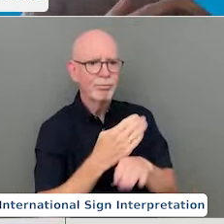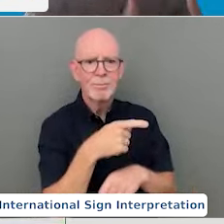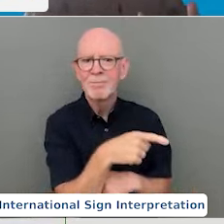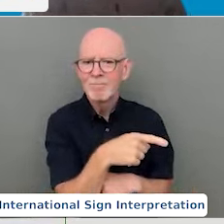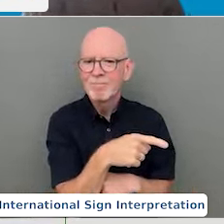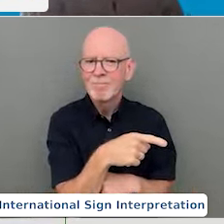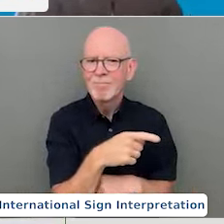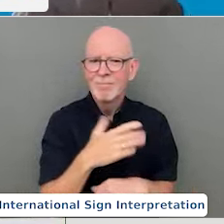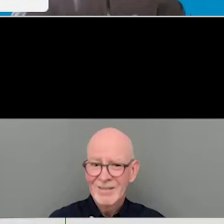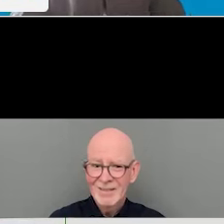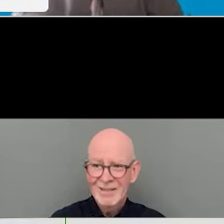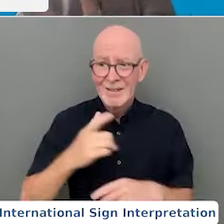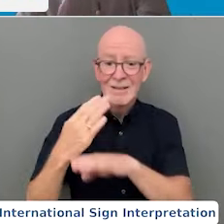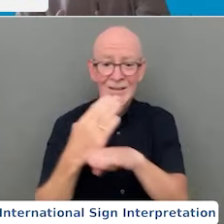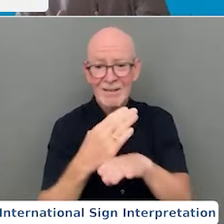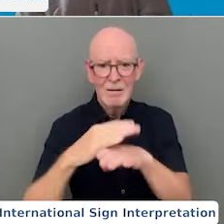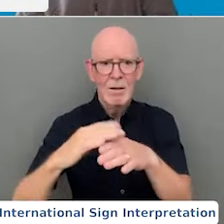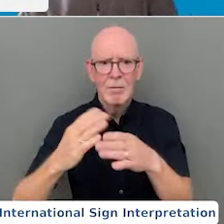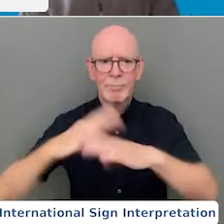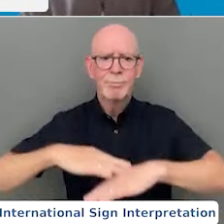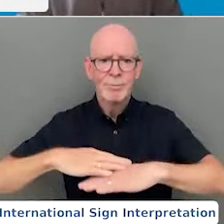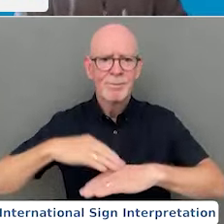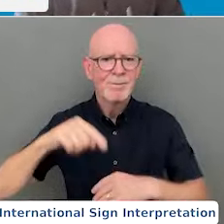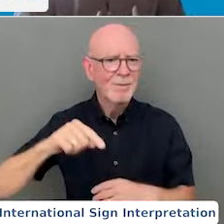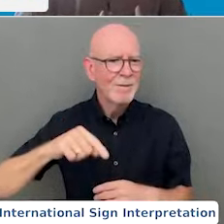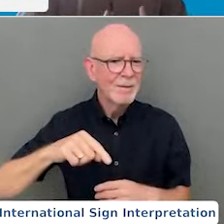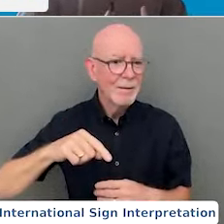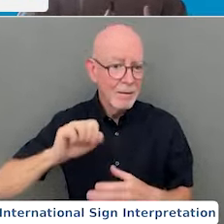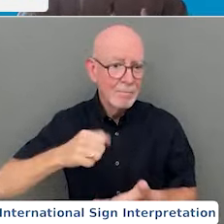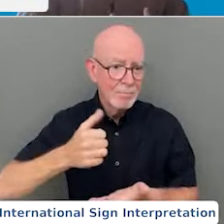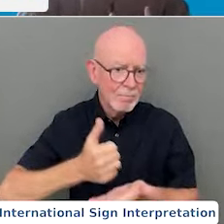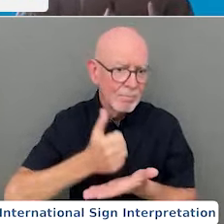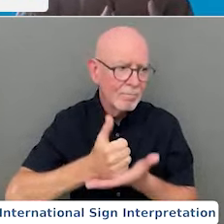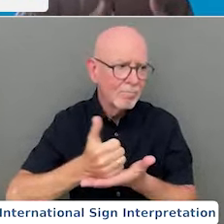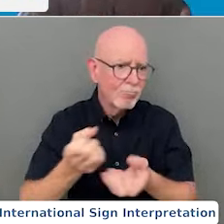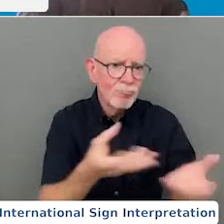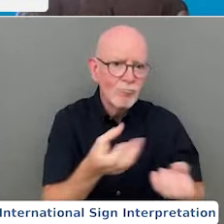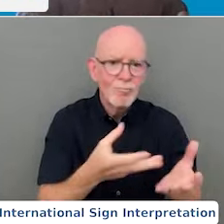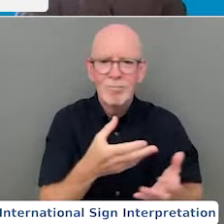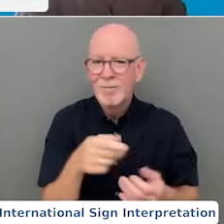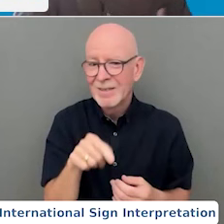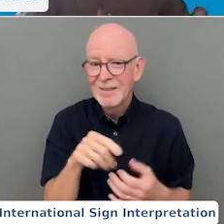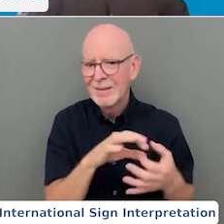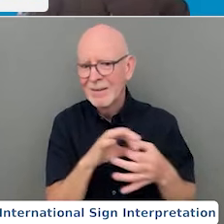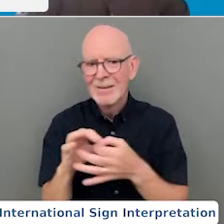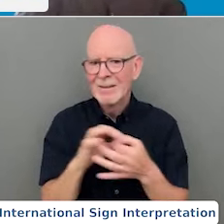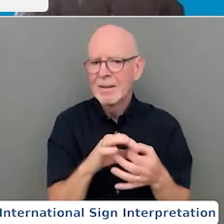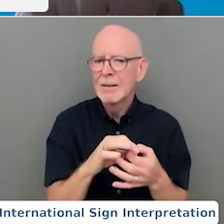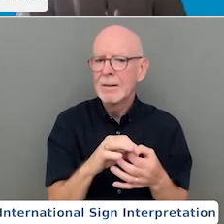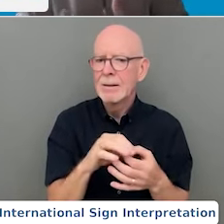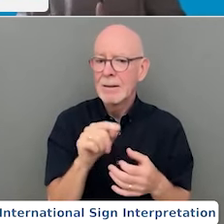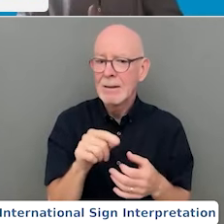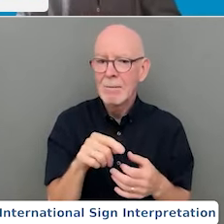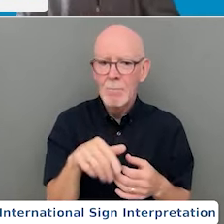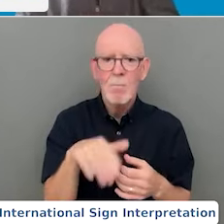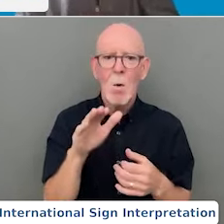between persons with impairment and an environment that can be either with significant barriers that needs to be